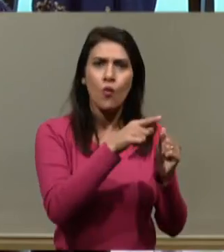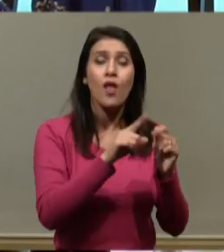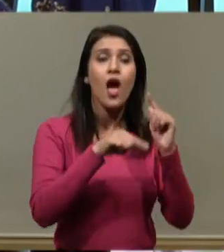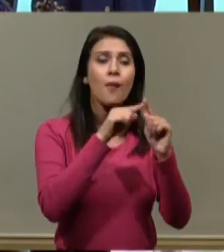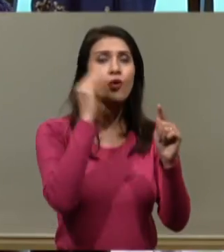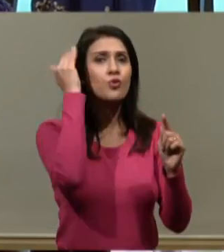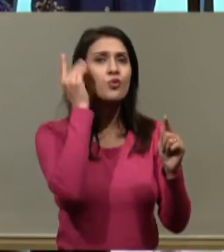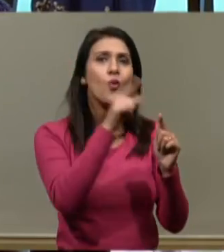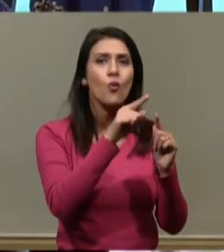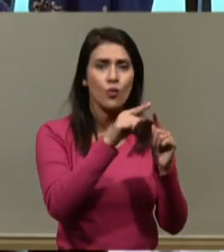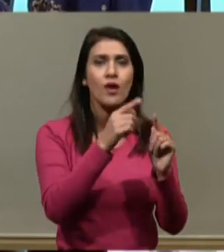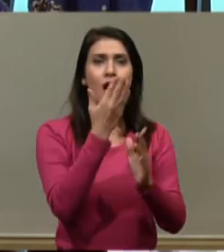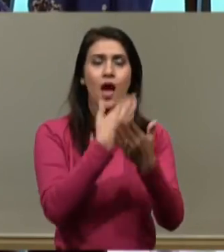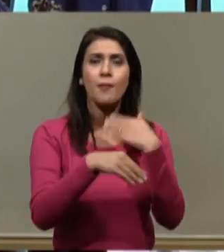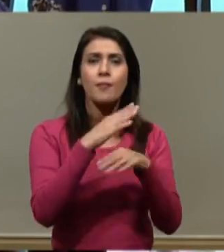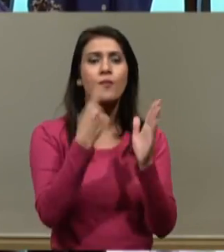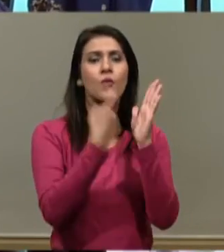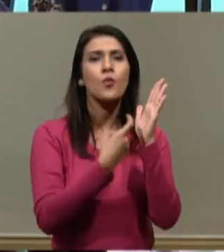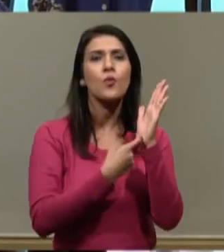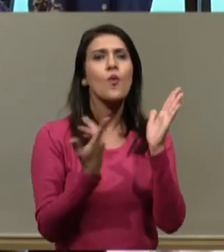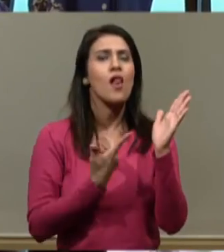Disabilities Act and what the courts have had to say about it.